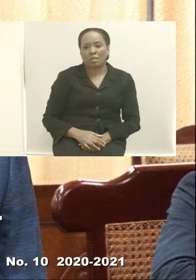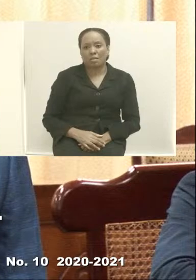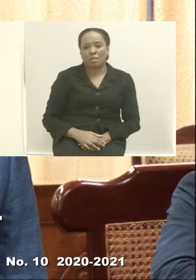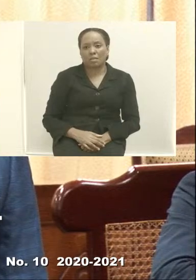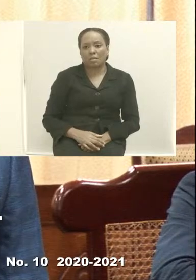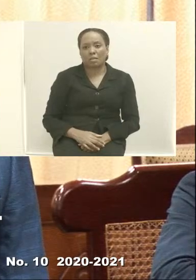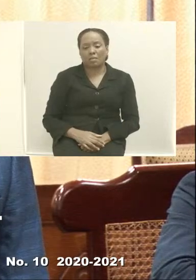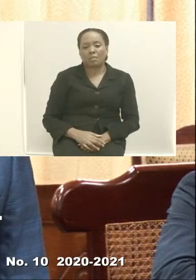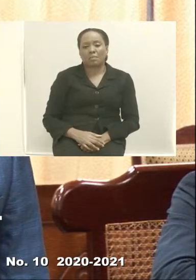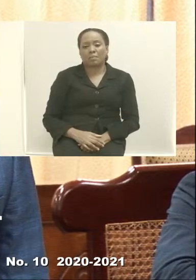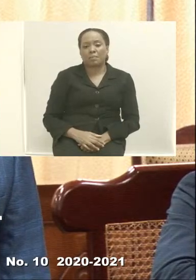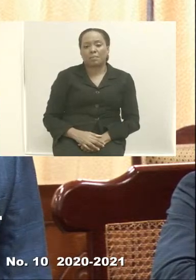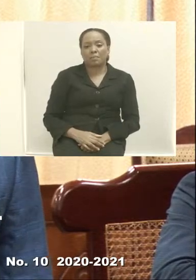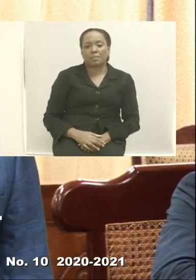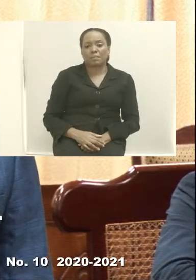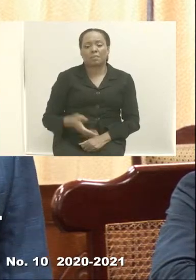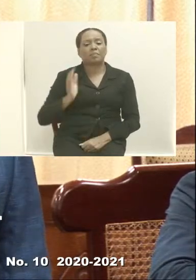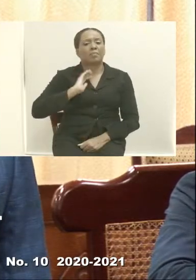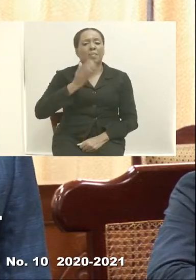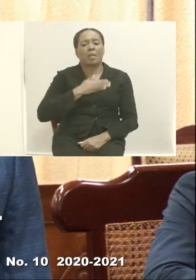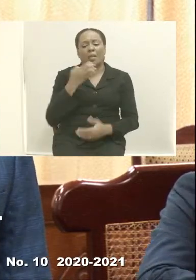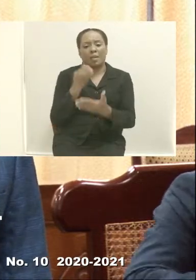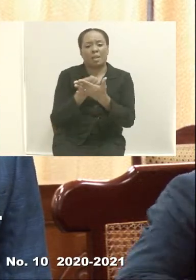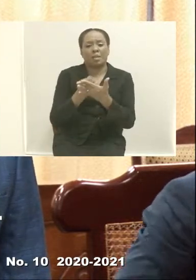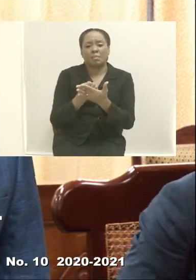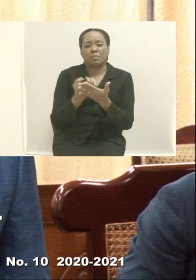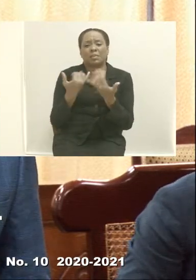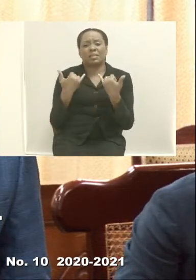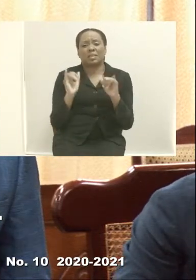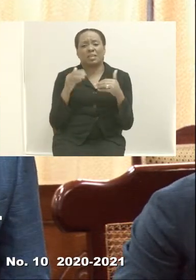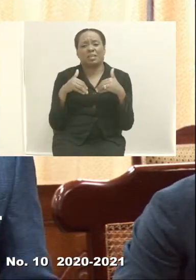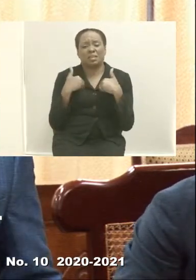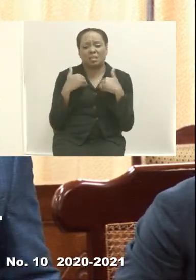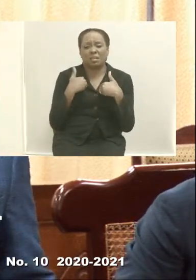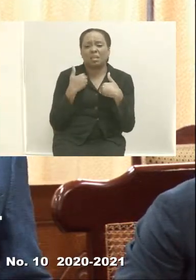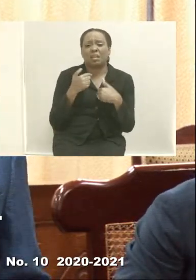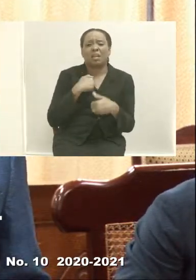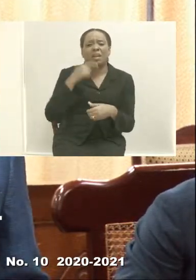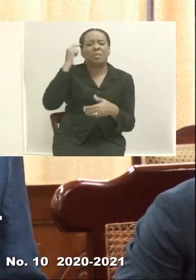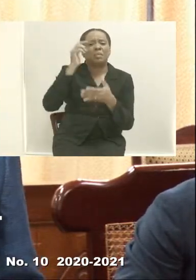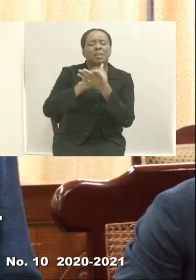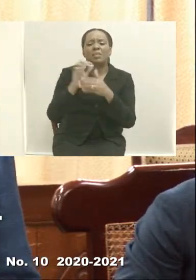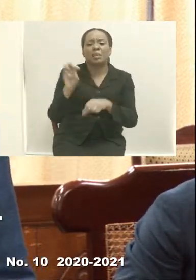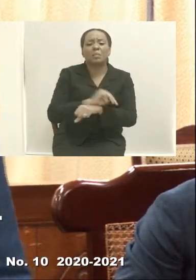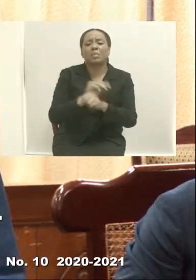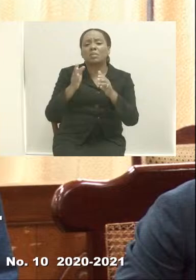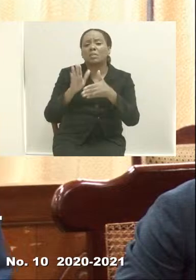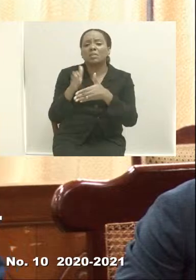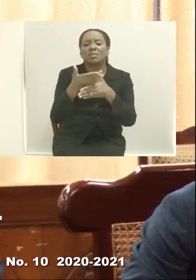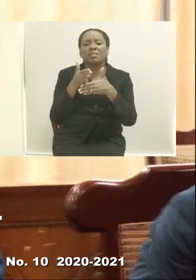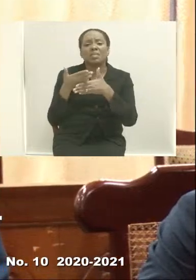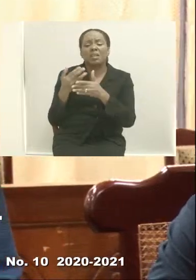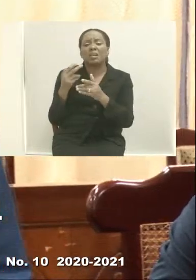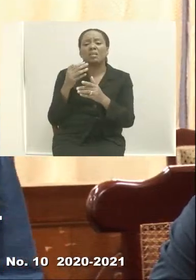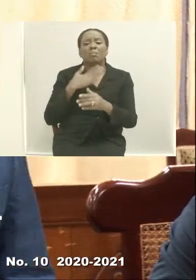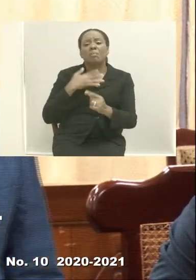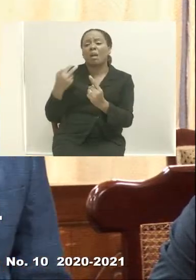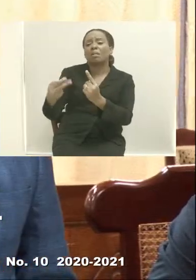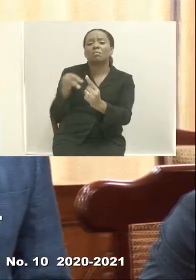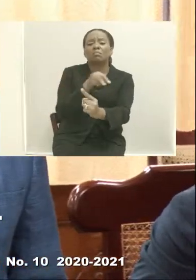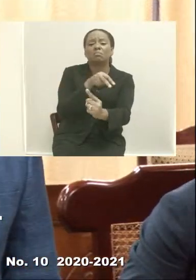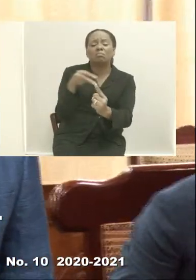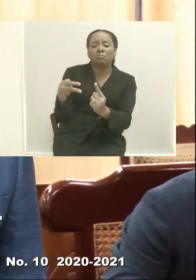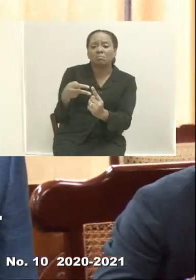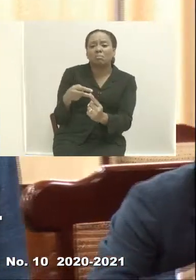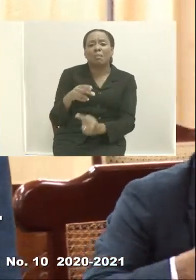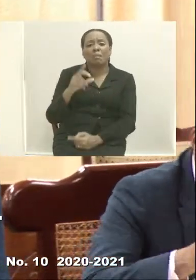young economy. And I believe that the minister would share this view with me, and that he would also share the view that government